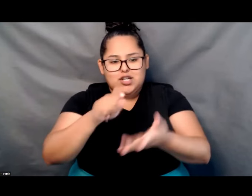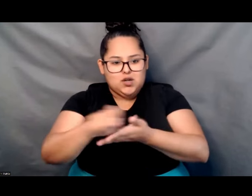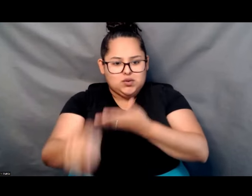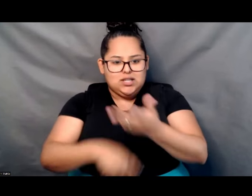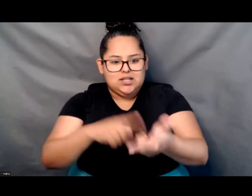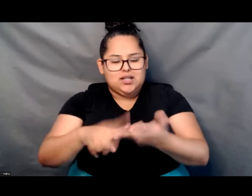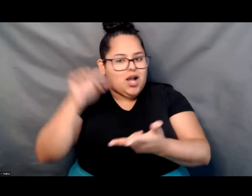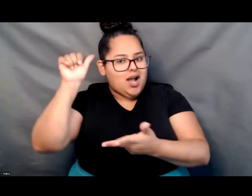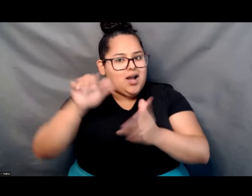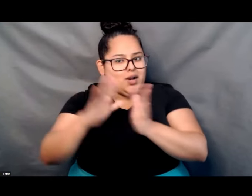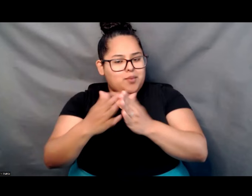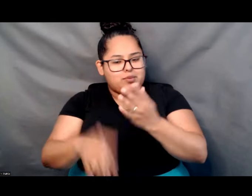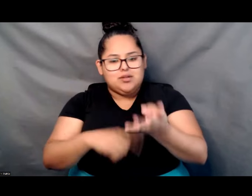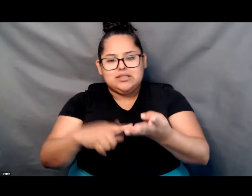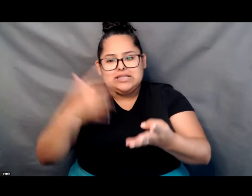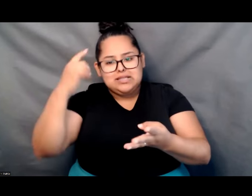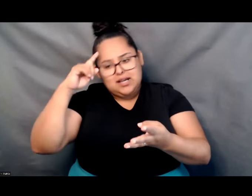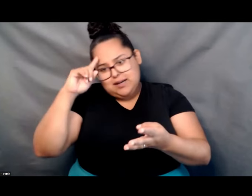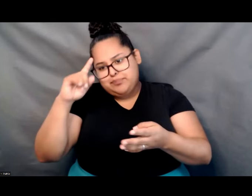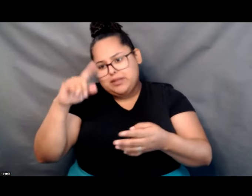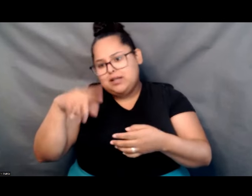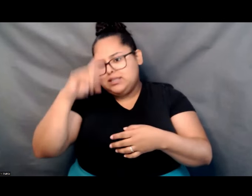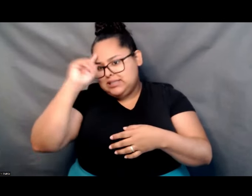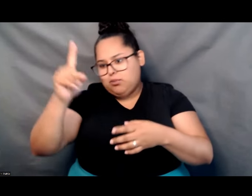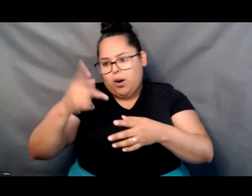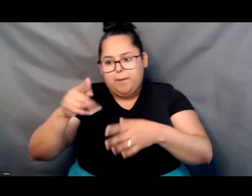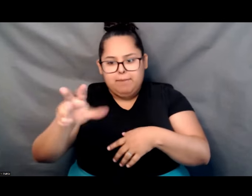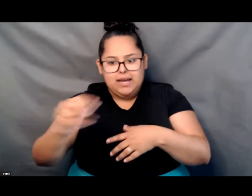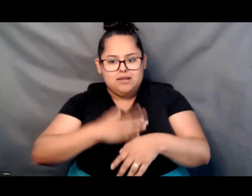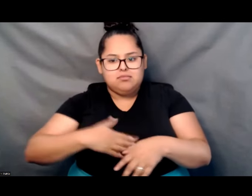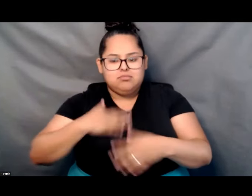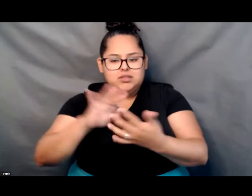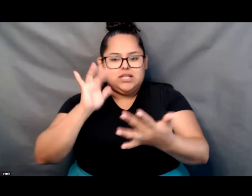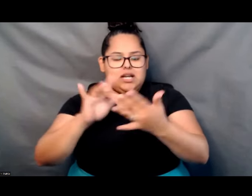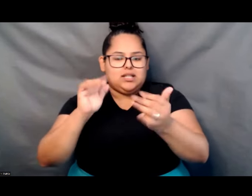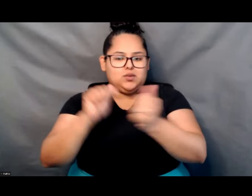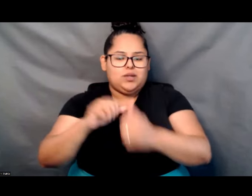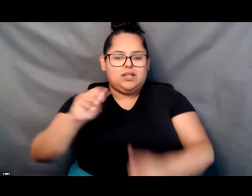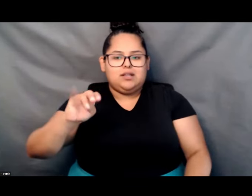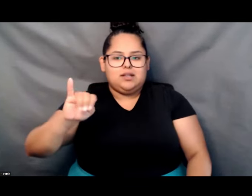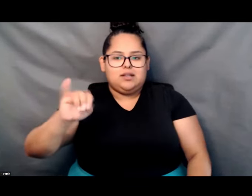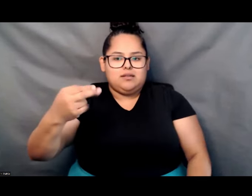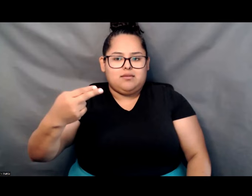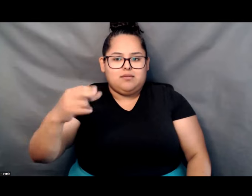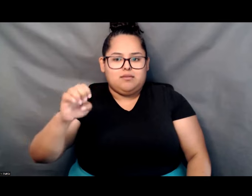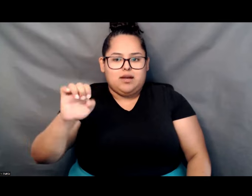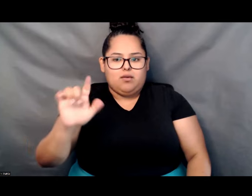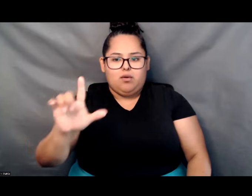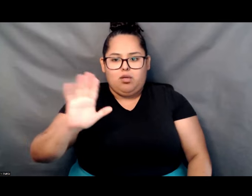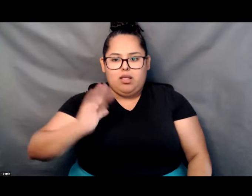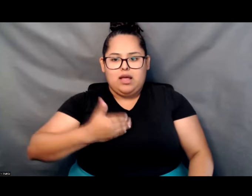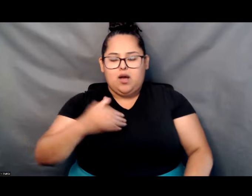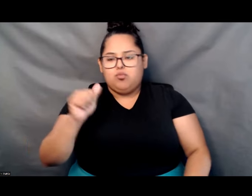audiobook, smart pen, anything like that, be sure to connect with Michael, our alternate media specialist, to get those things checked